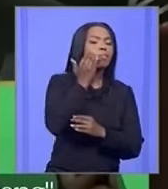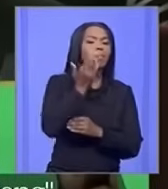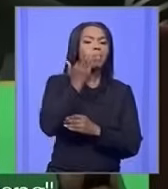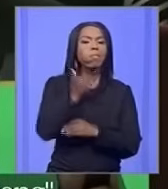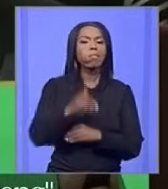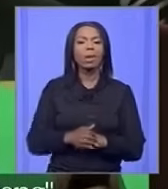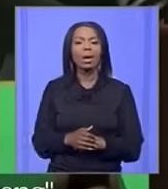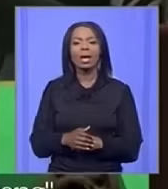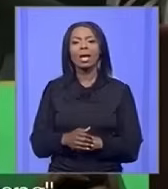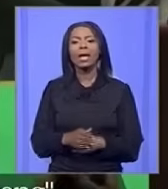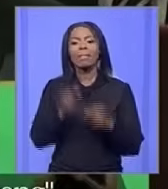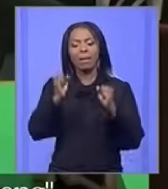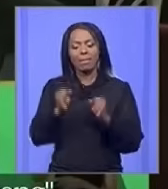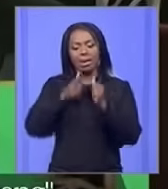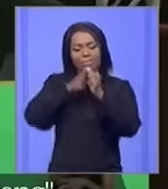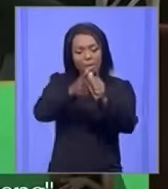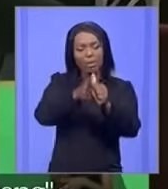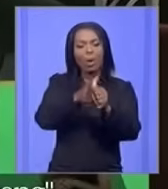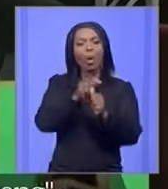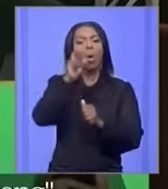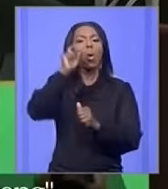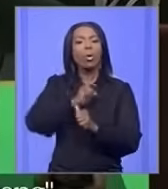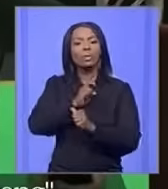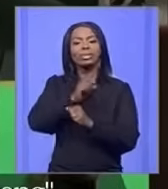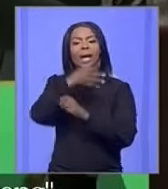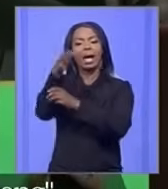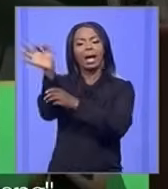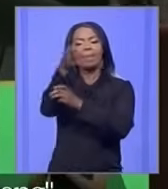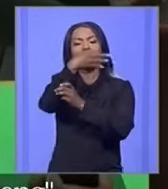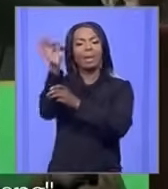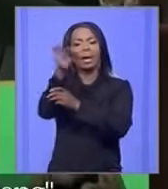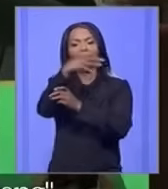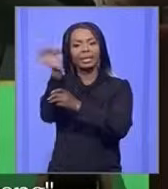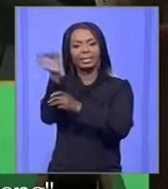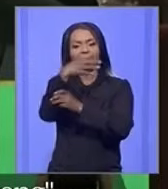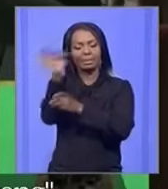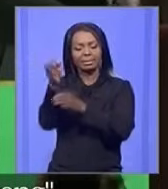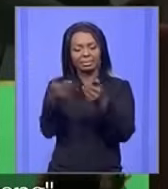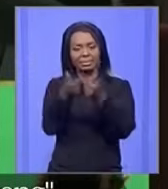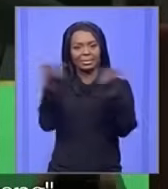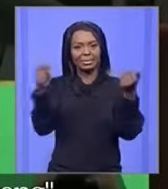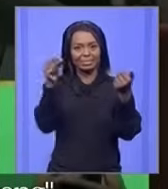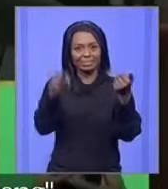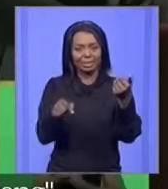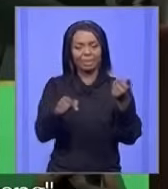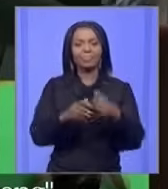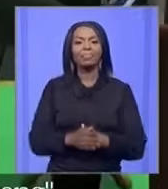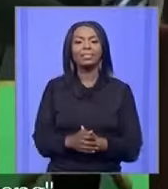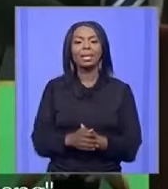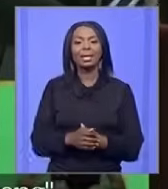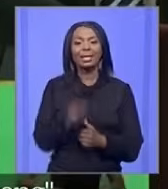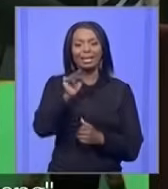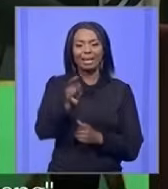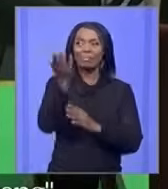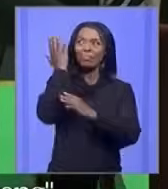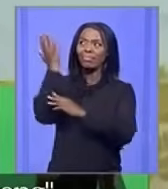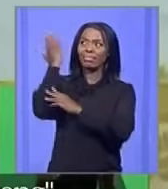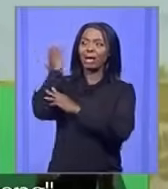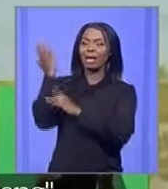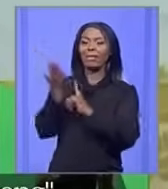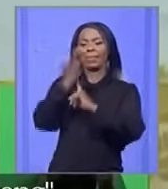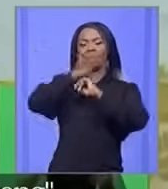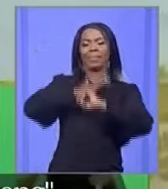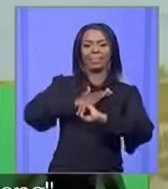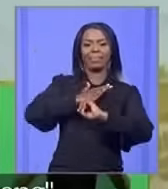to an old apartheid flag that is outlawed, swear allegiance to a past that was discriminating